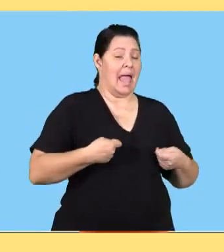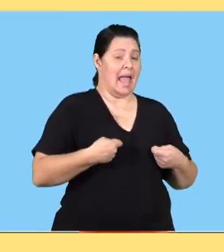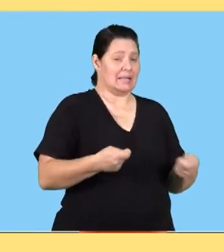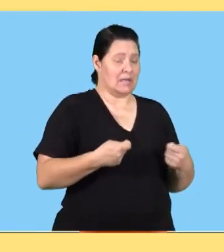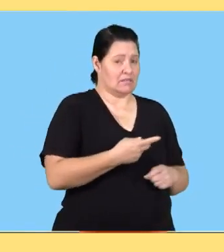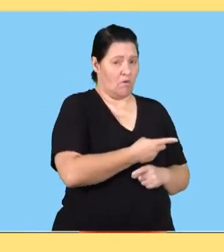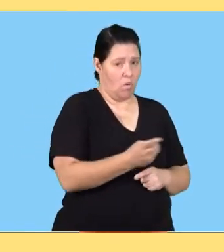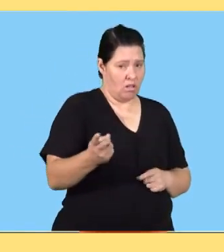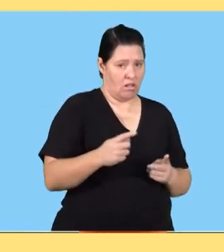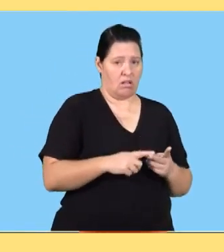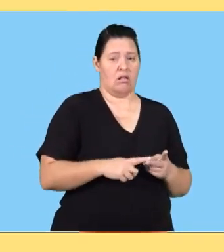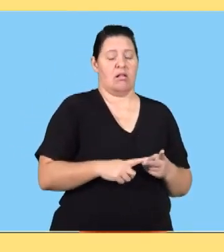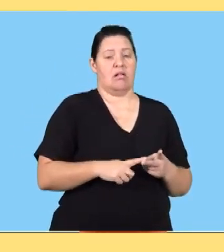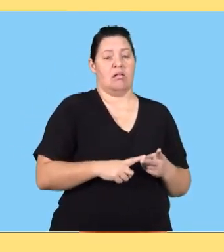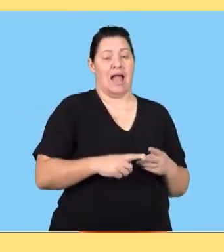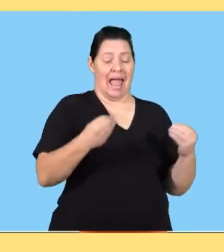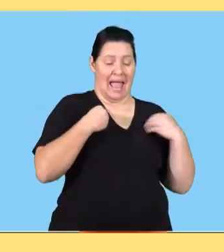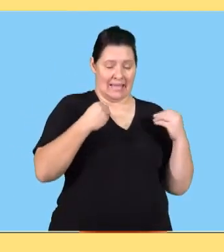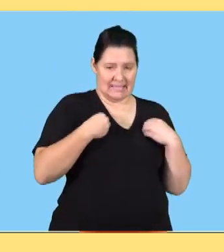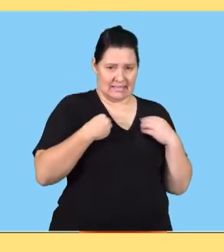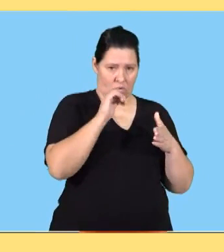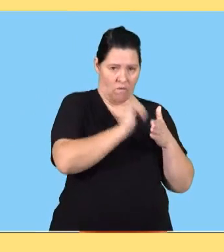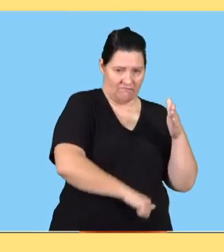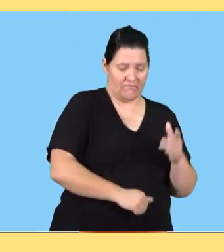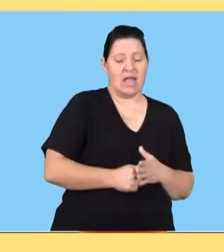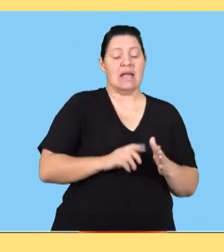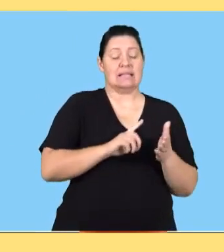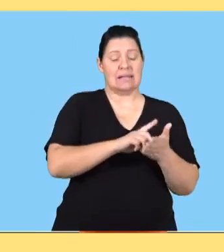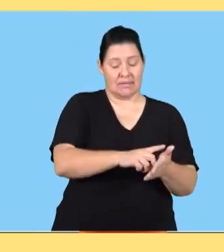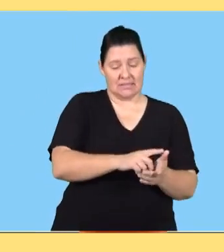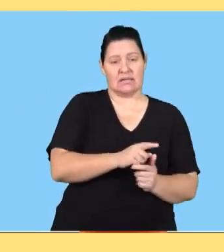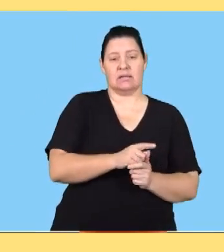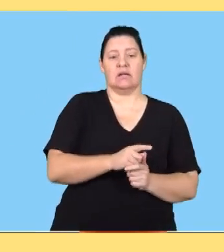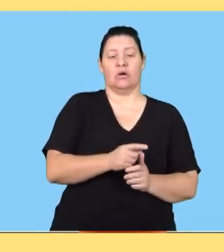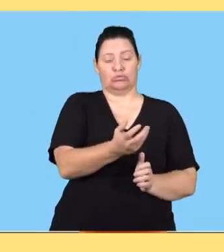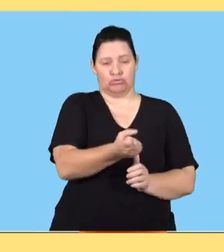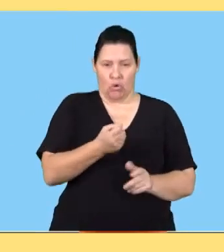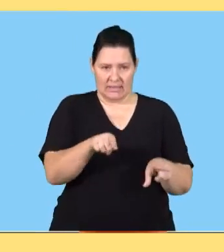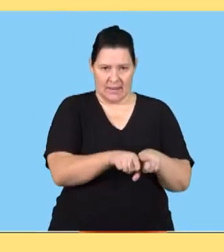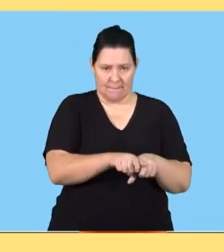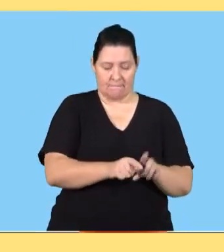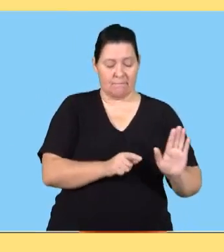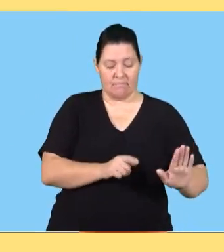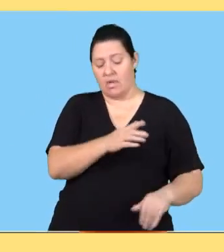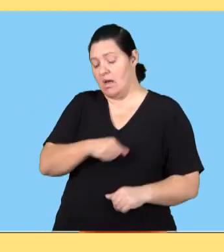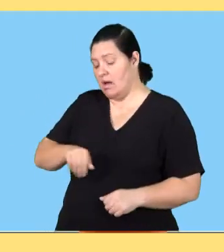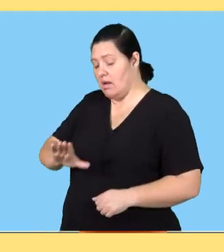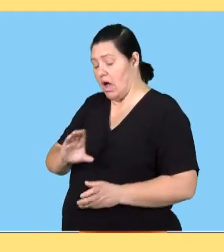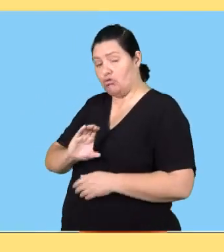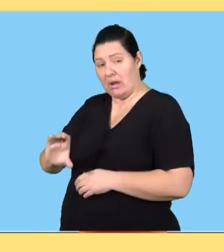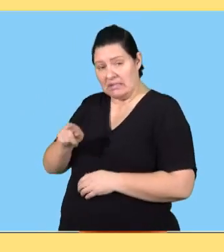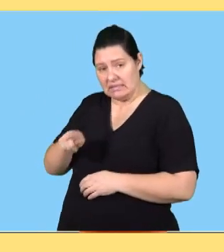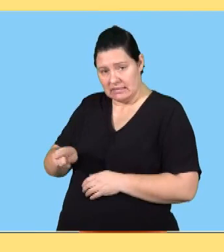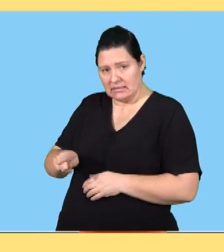your expenses, that is the E, you debit your assets, that is the A, you debit your drawings as well. and then